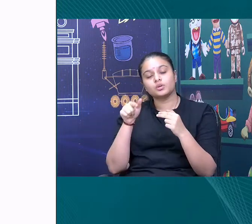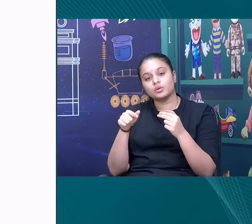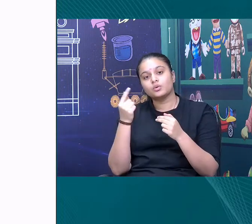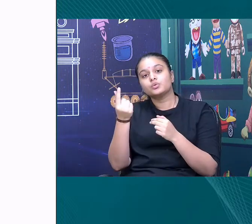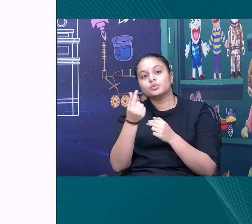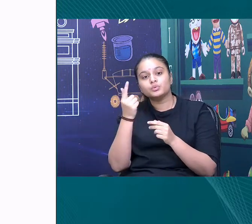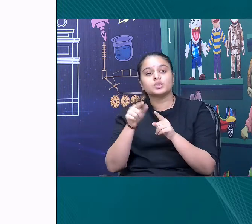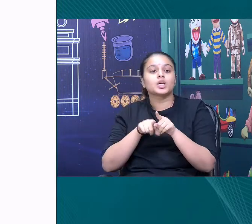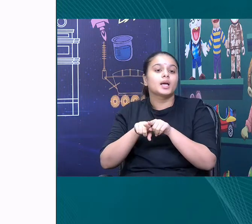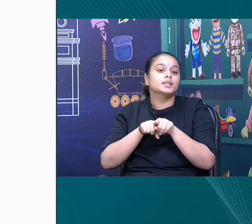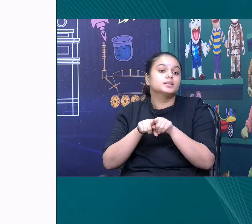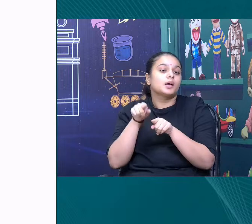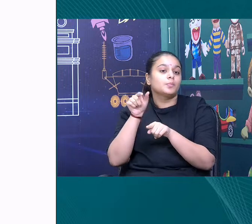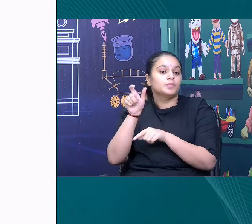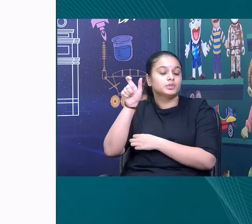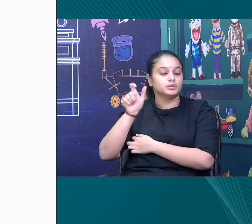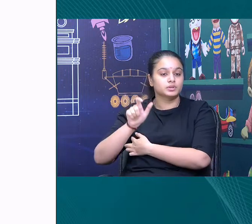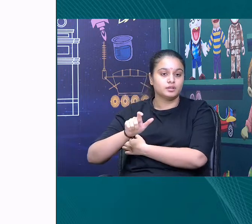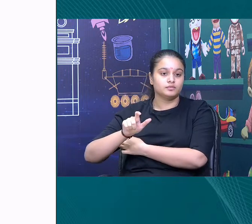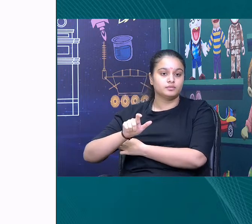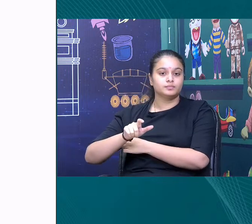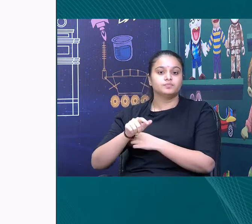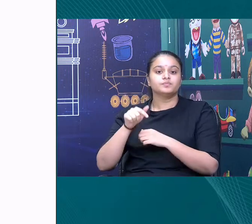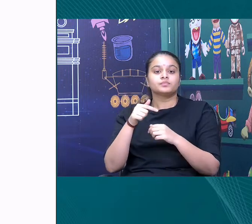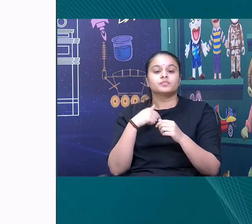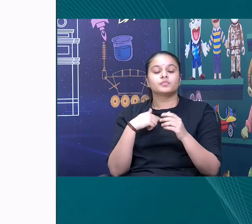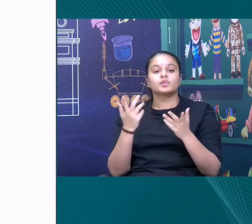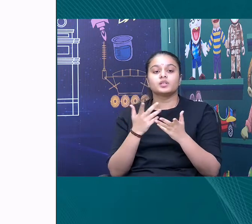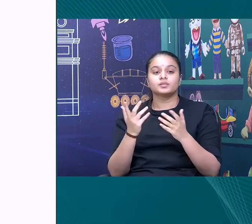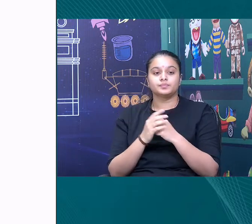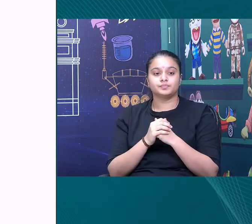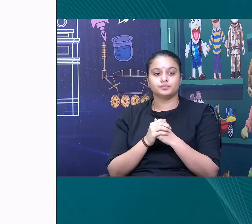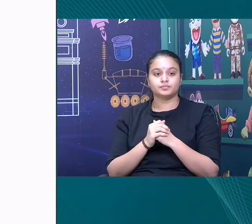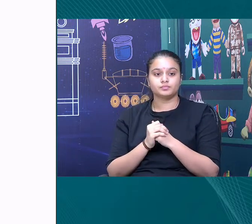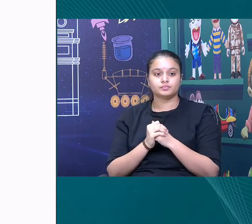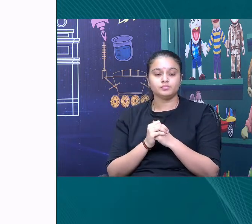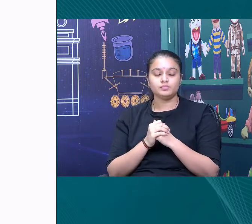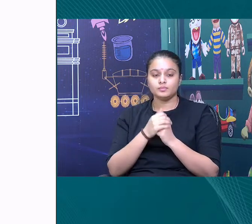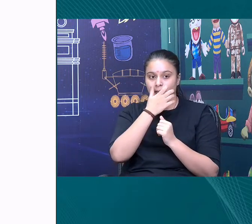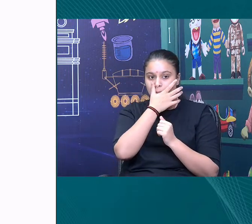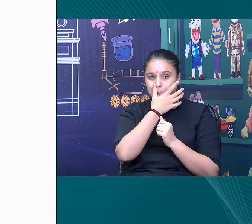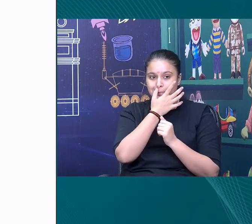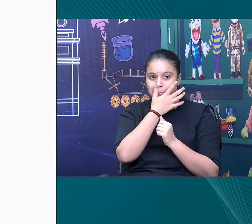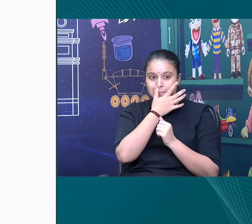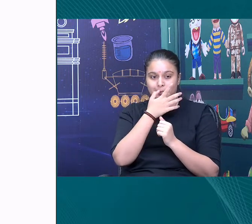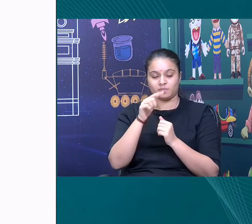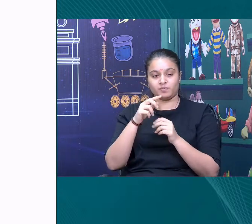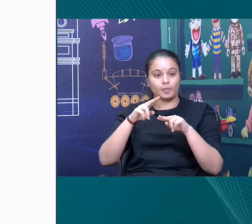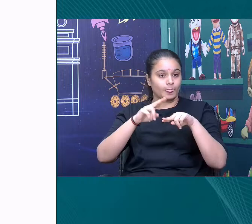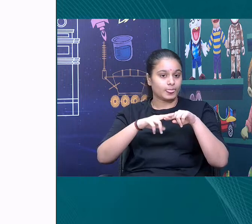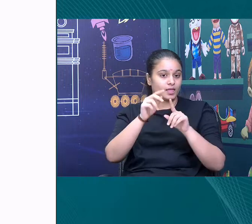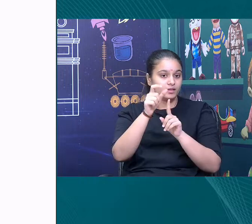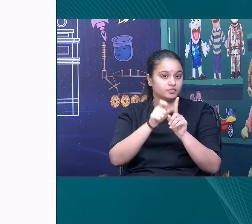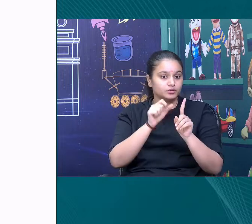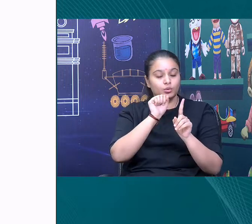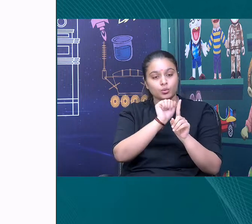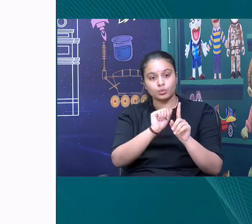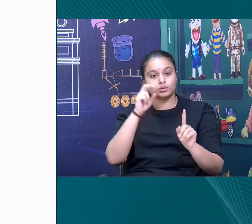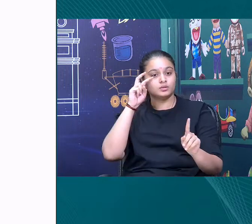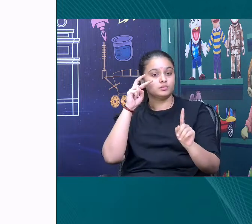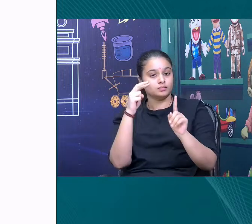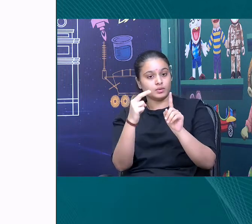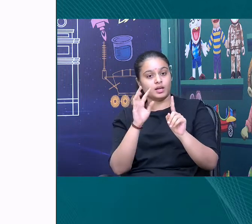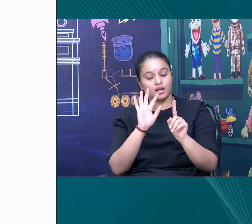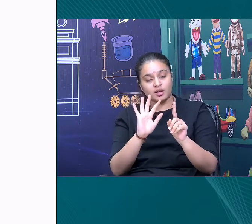as an example. So what we now, again, the aspect of narrative comes Narrative, in, yes. because it is Firdaus Kanga's perspective, but